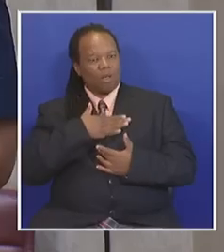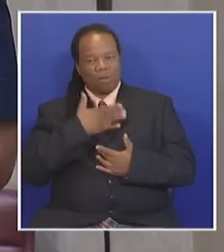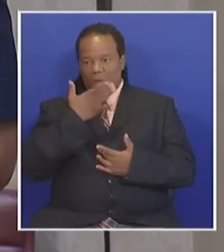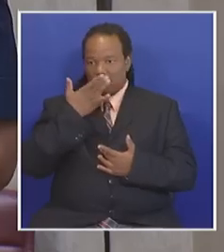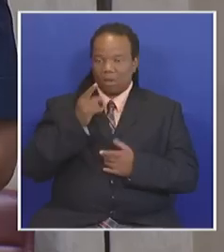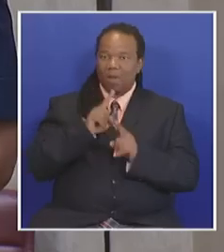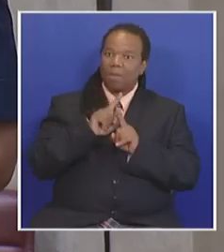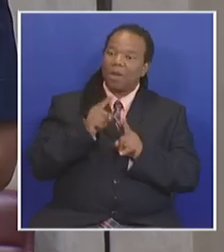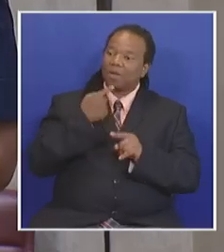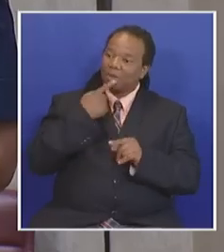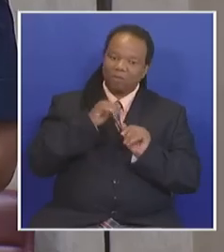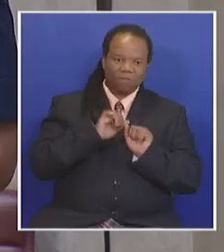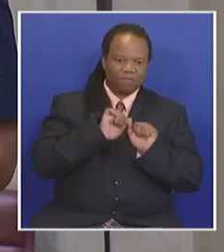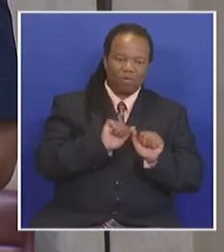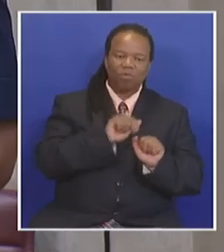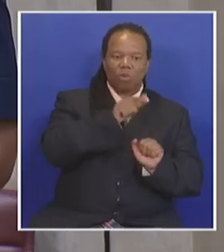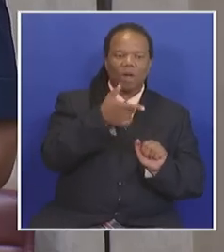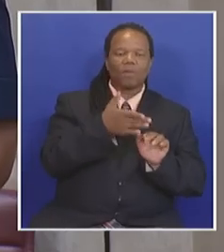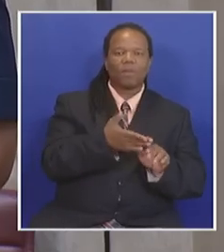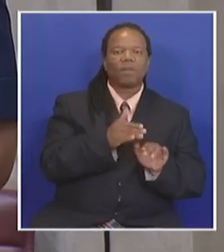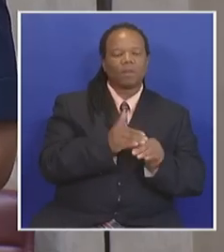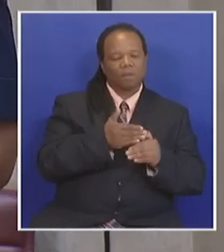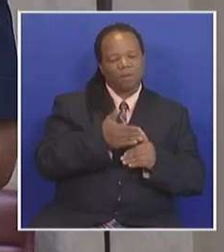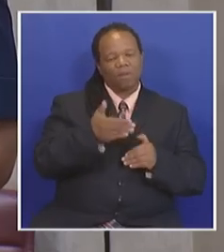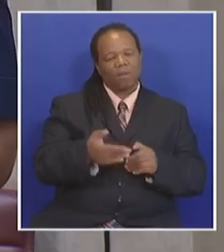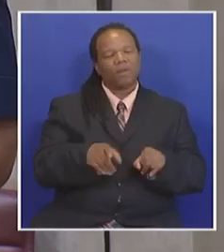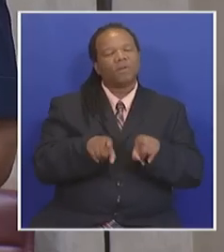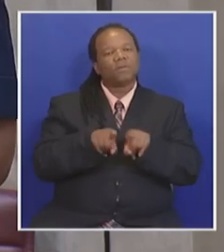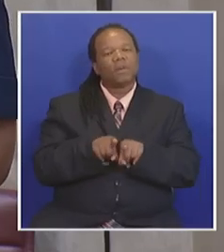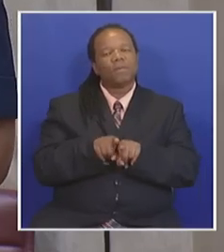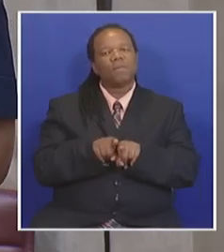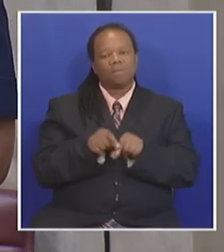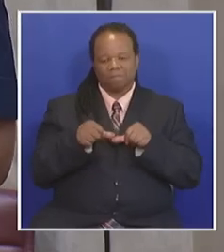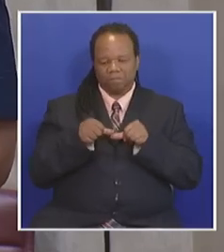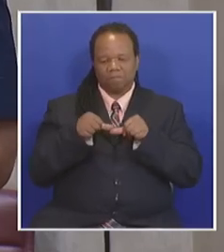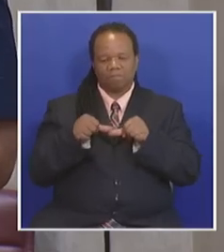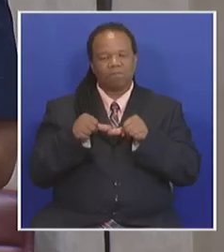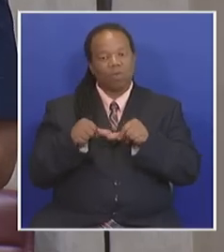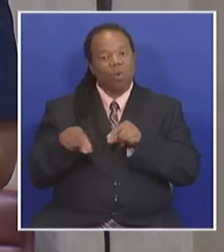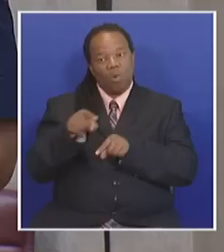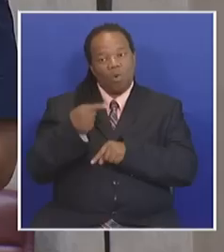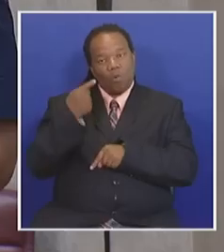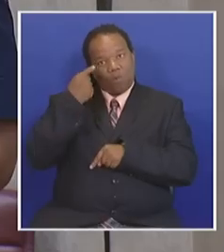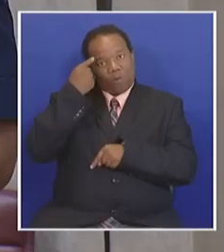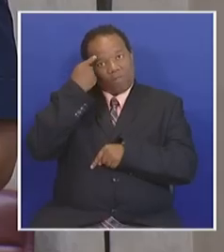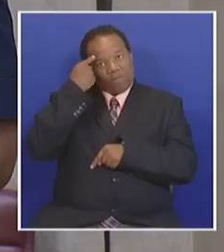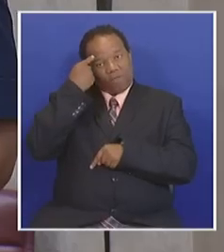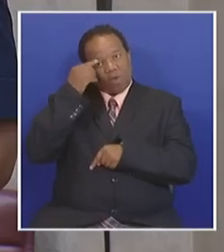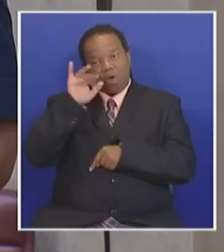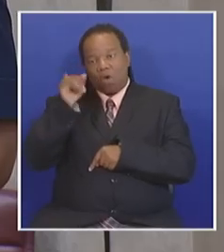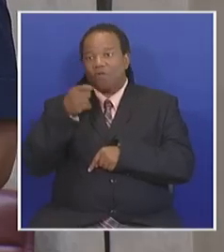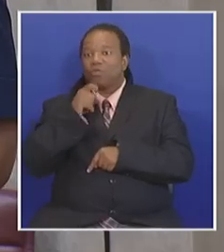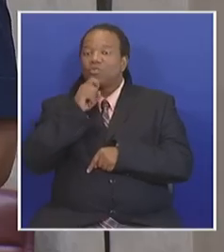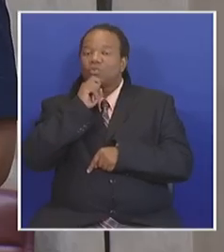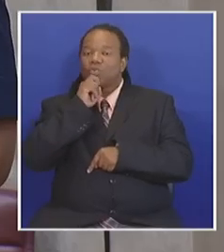our neighbors. And to this end, we are nearly always driven. We think we are driven to use 3 weapons